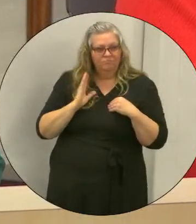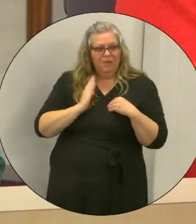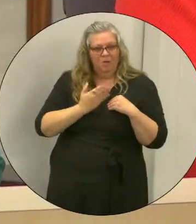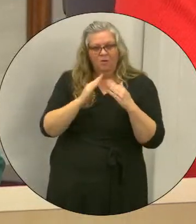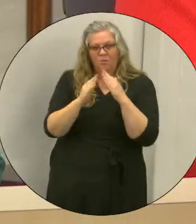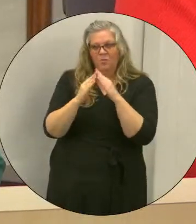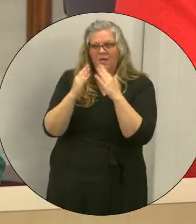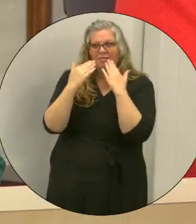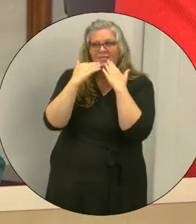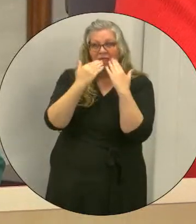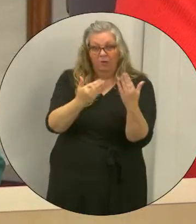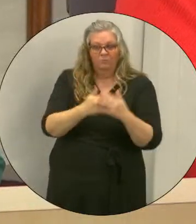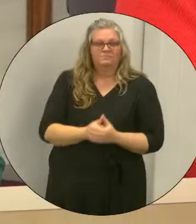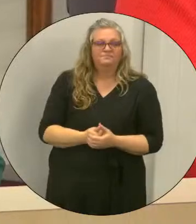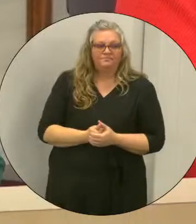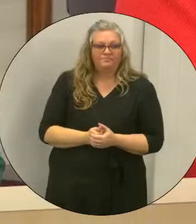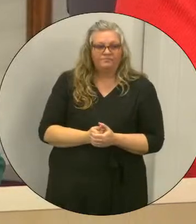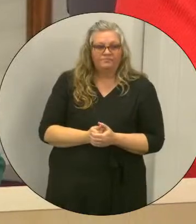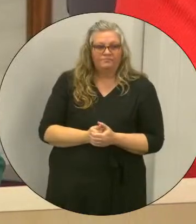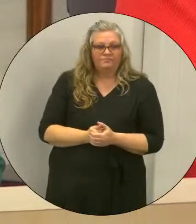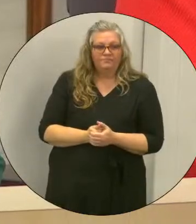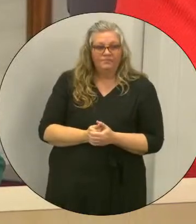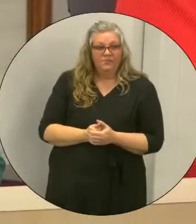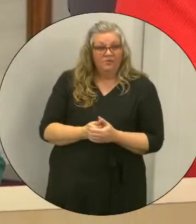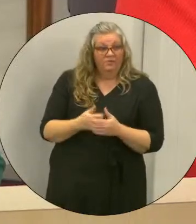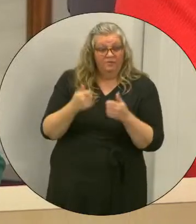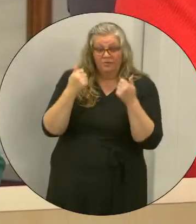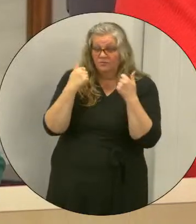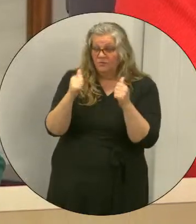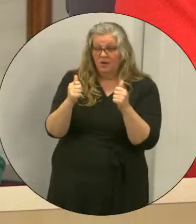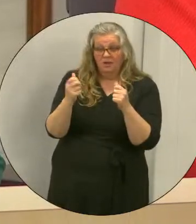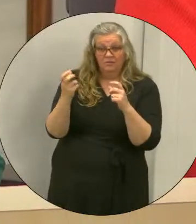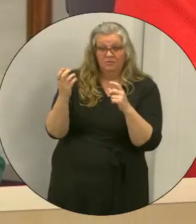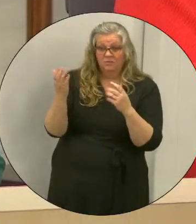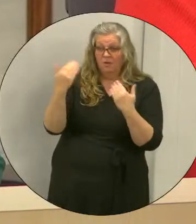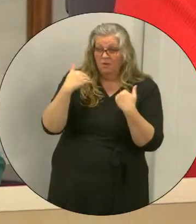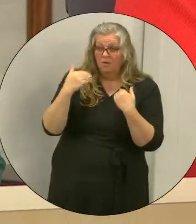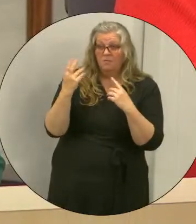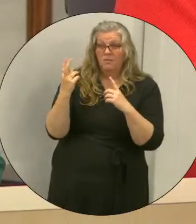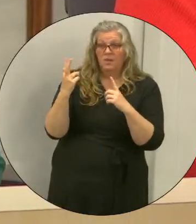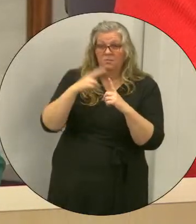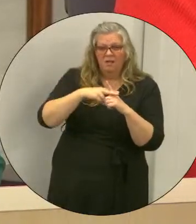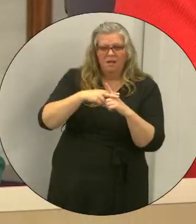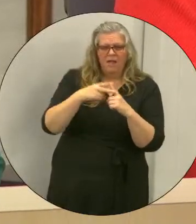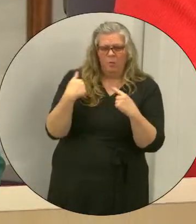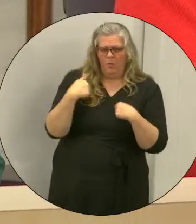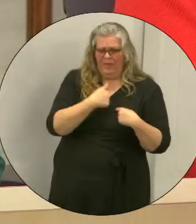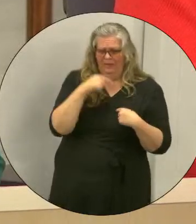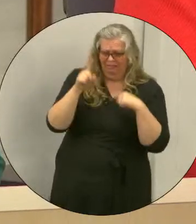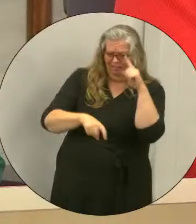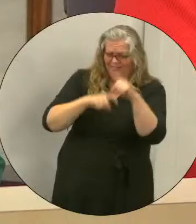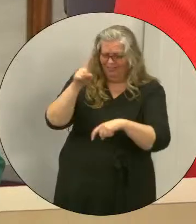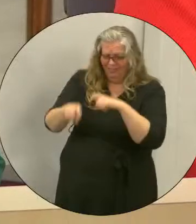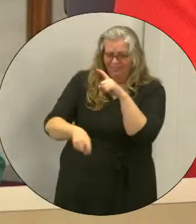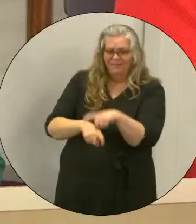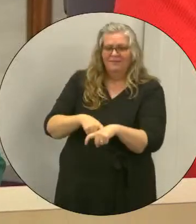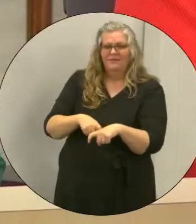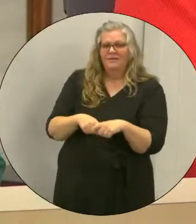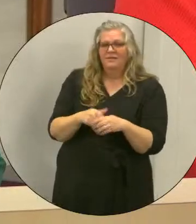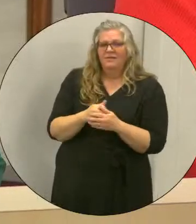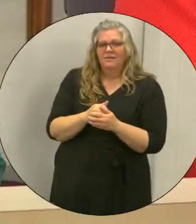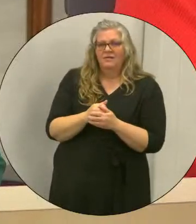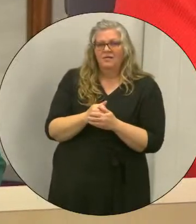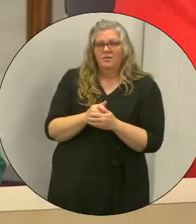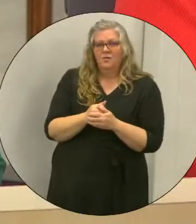I just want to say thank you for putting your foot forward, and everything that we asked of you to do the